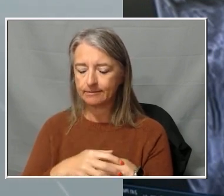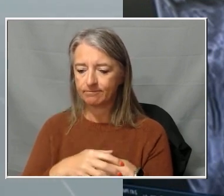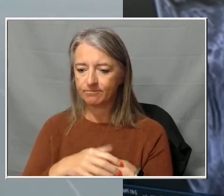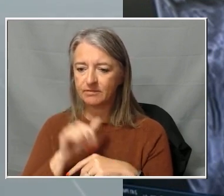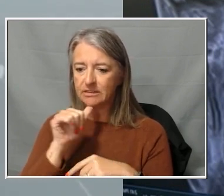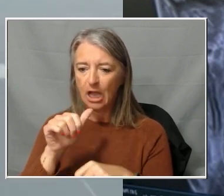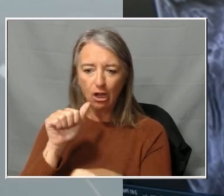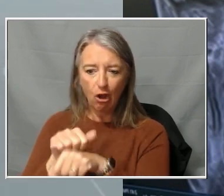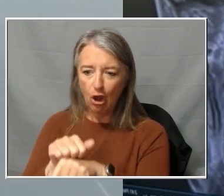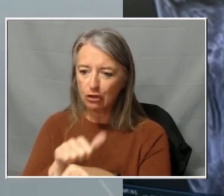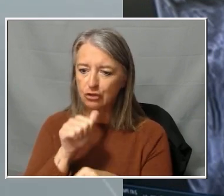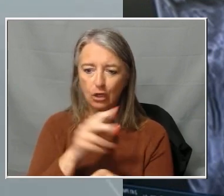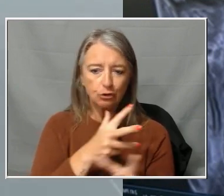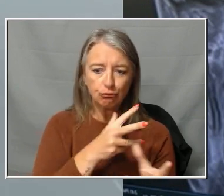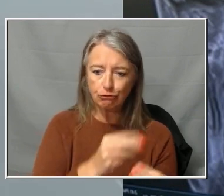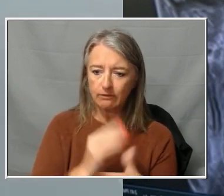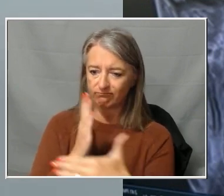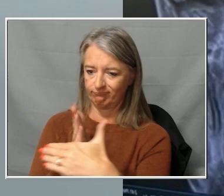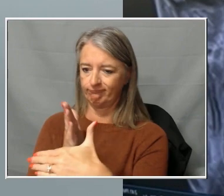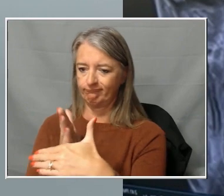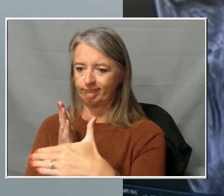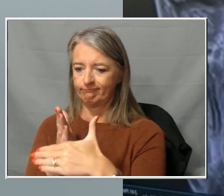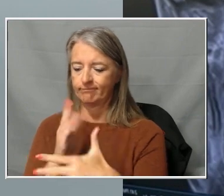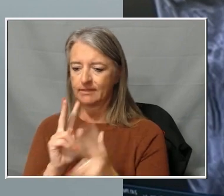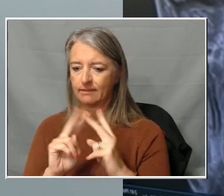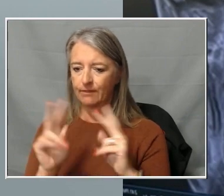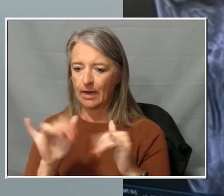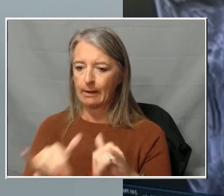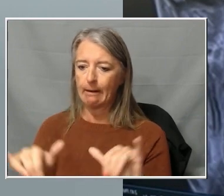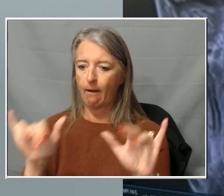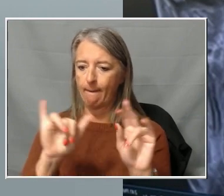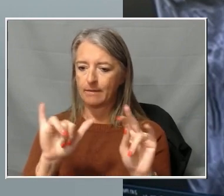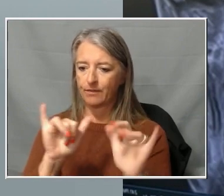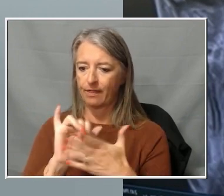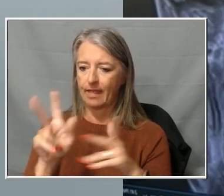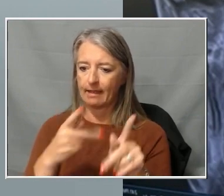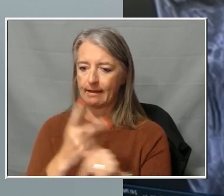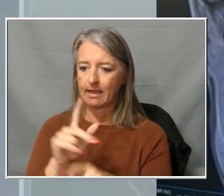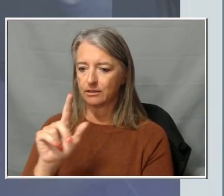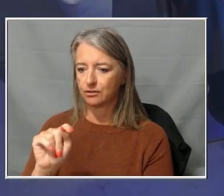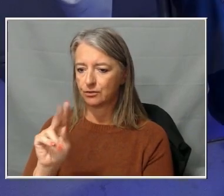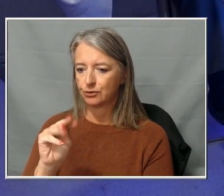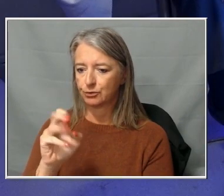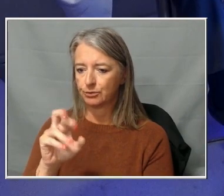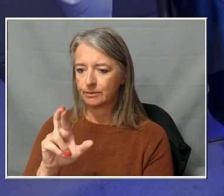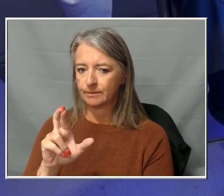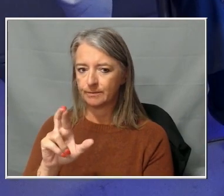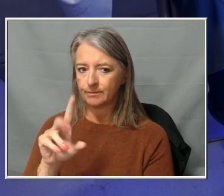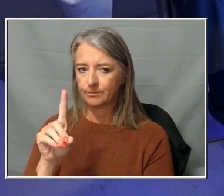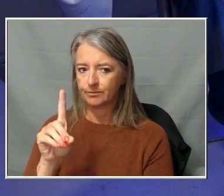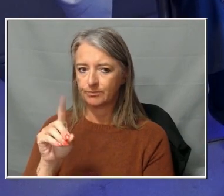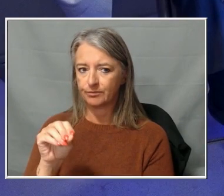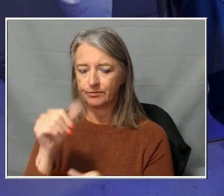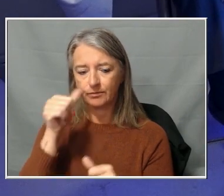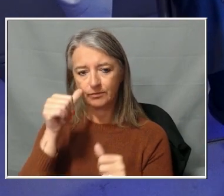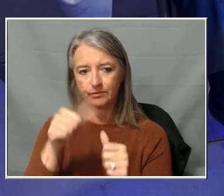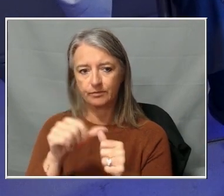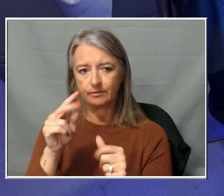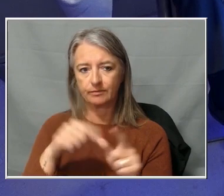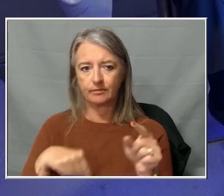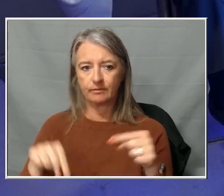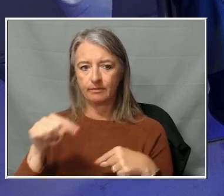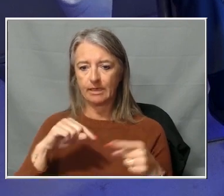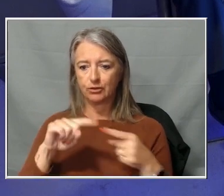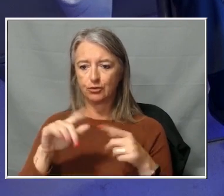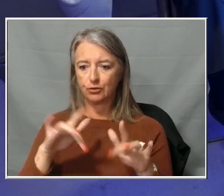hard, not too soft, which is very common for these tumors. I do remember, and going back to the recording,